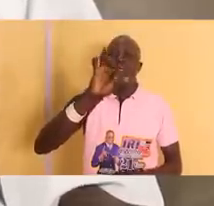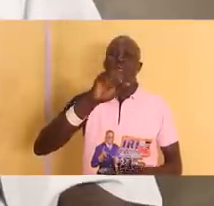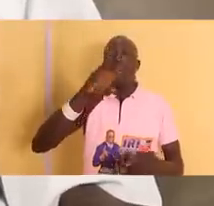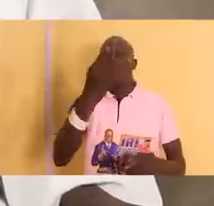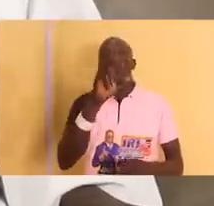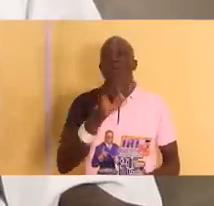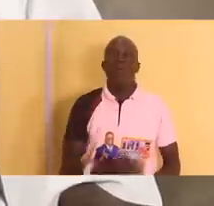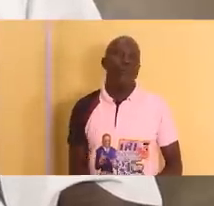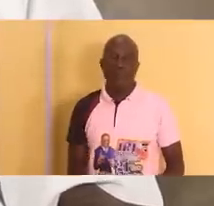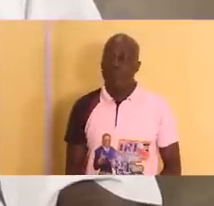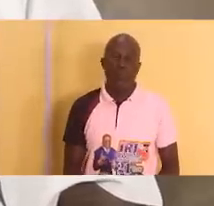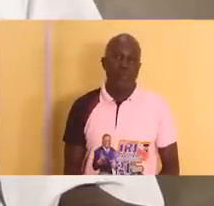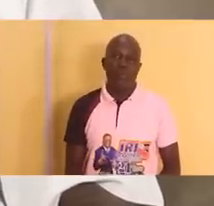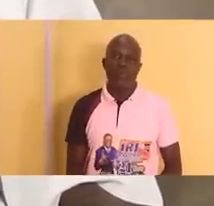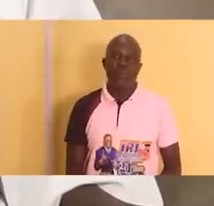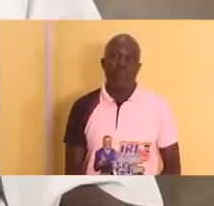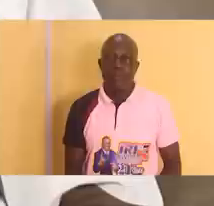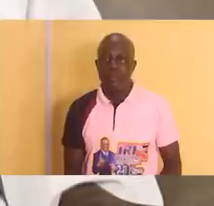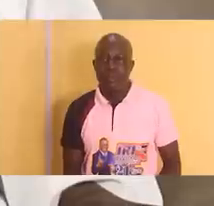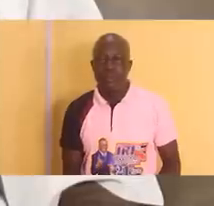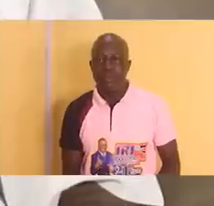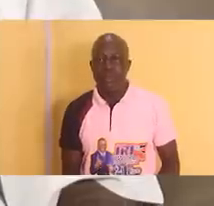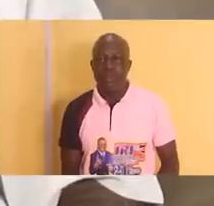080-6029-1930. EKG. Second one.